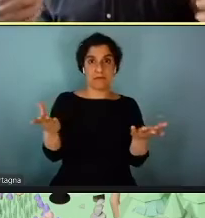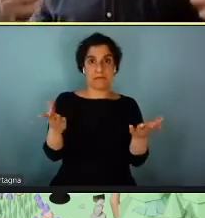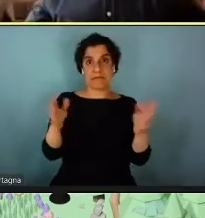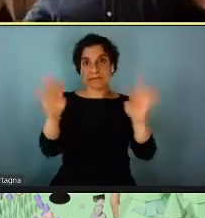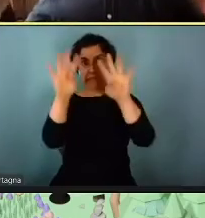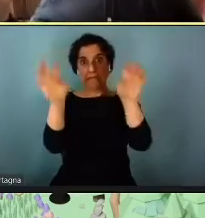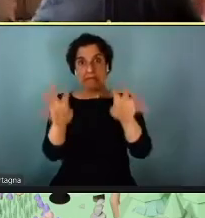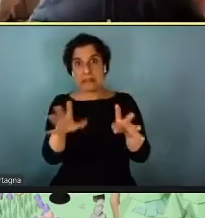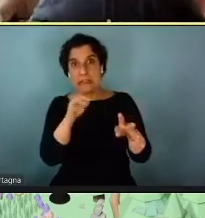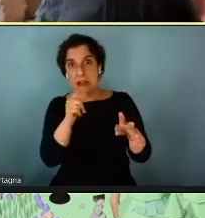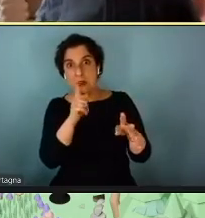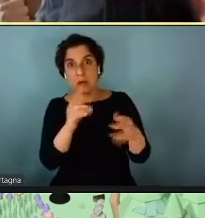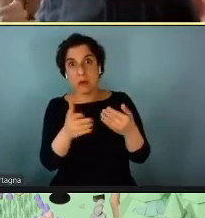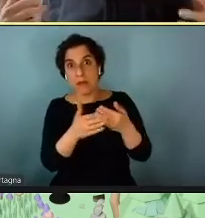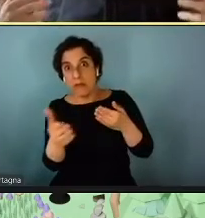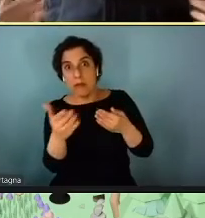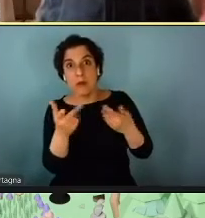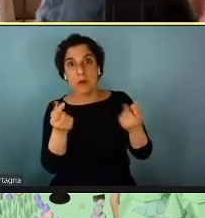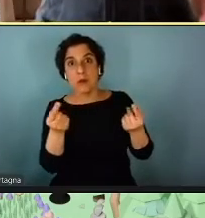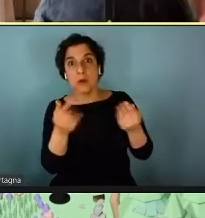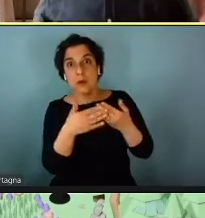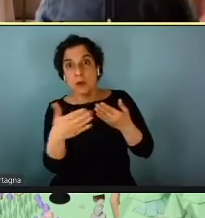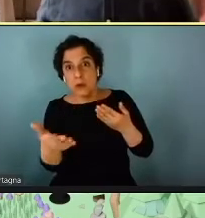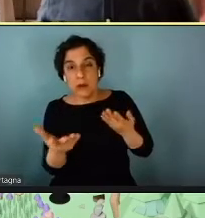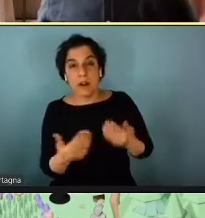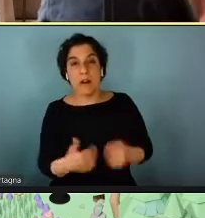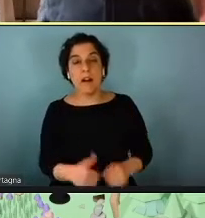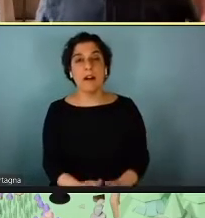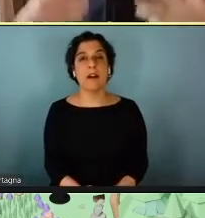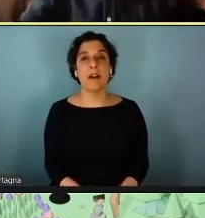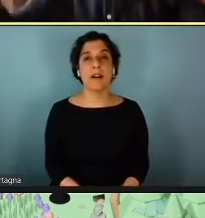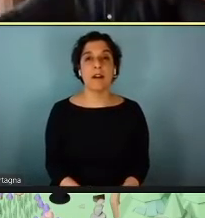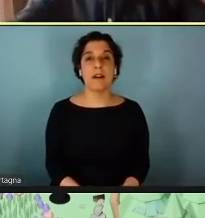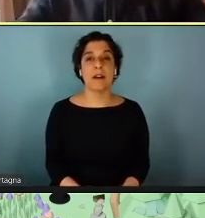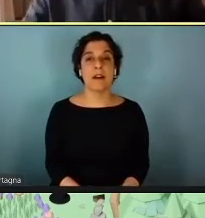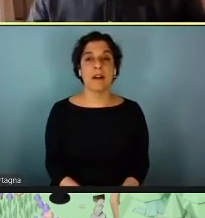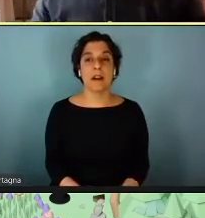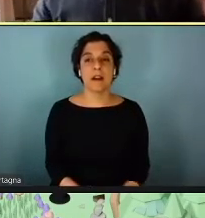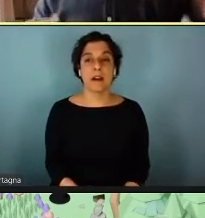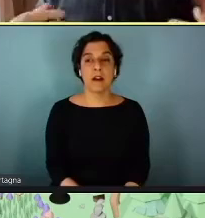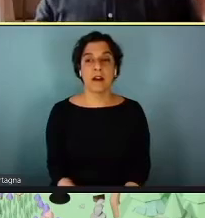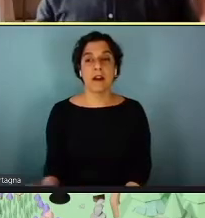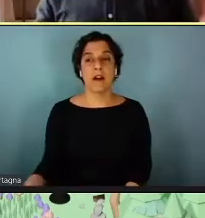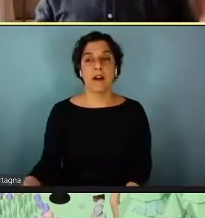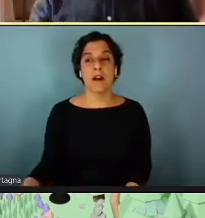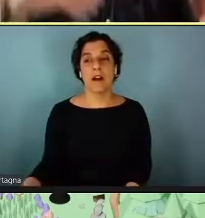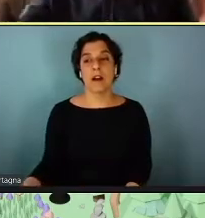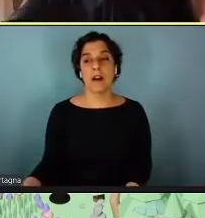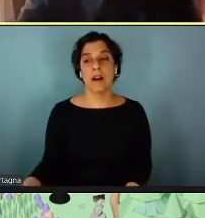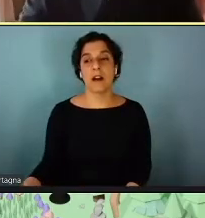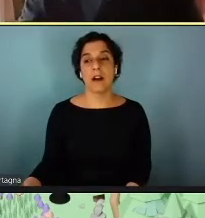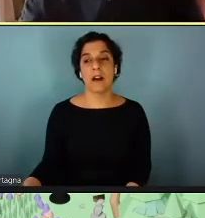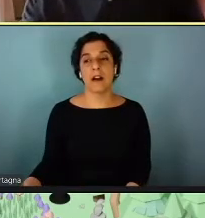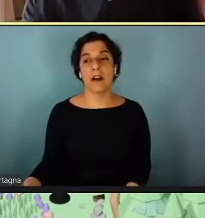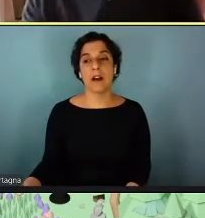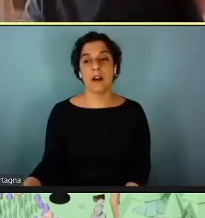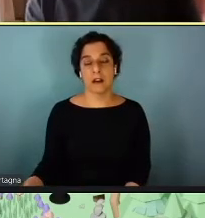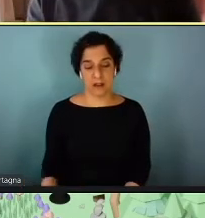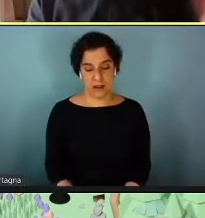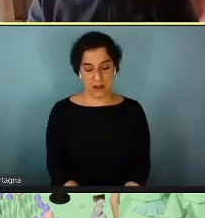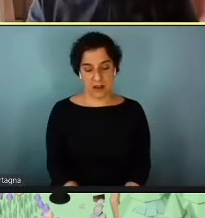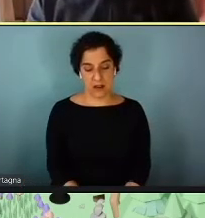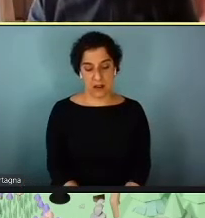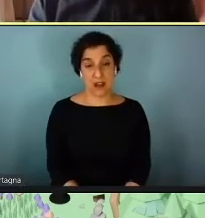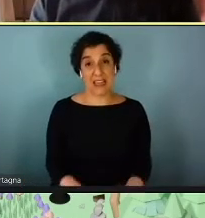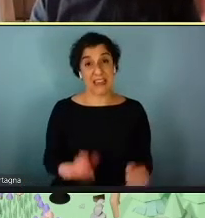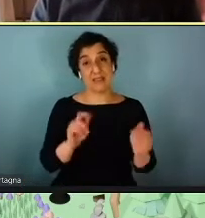you need to have this kind of a jump in the unknown feeling,